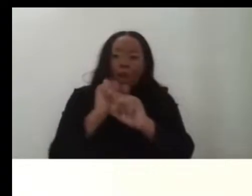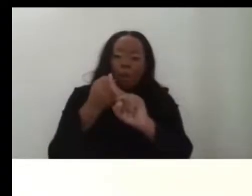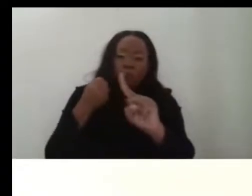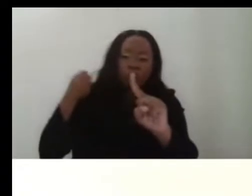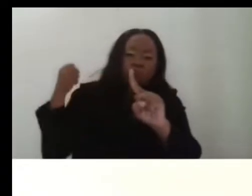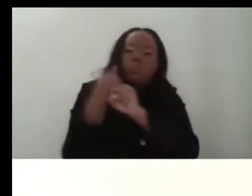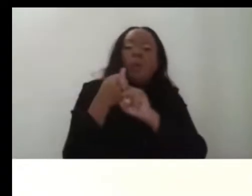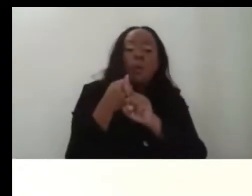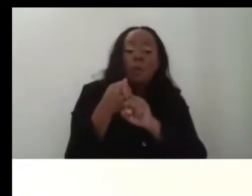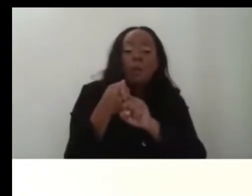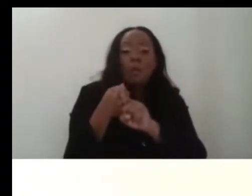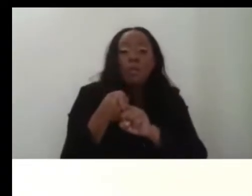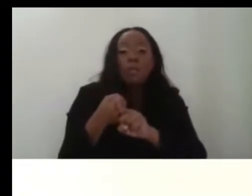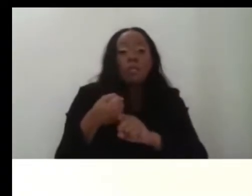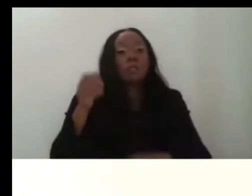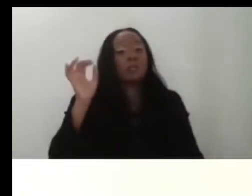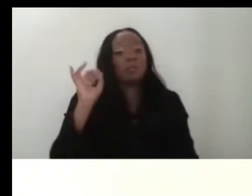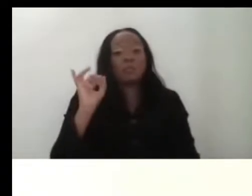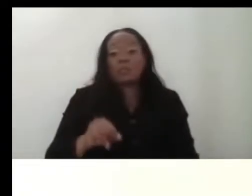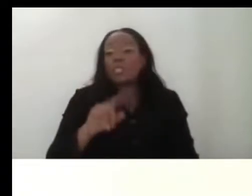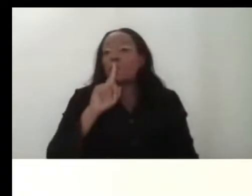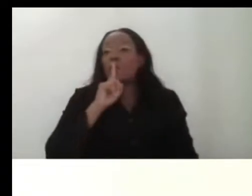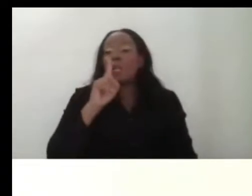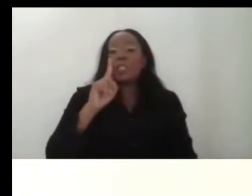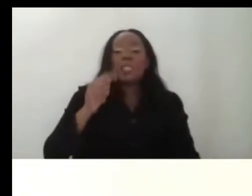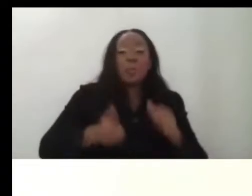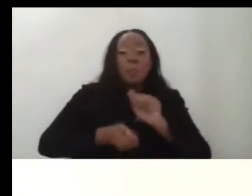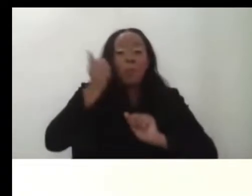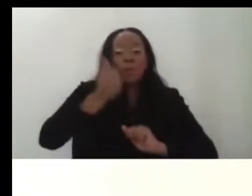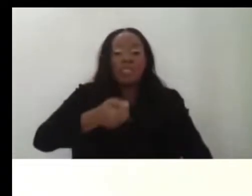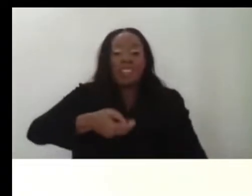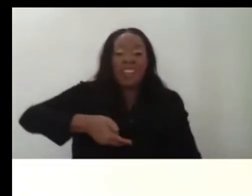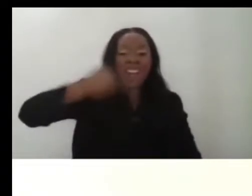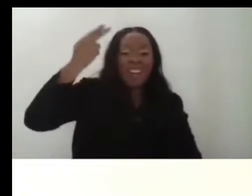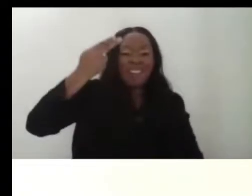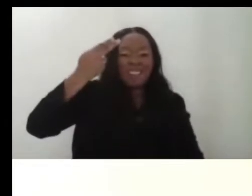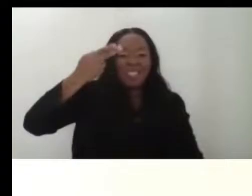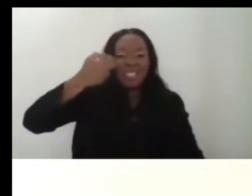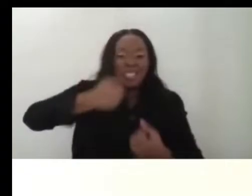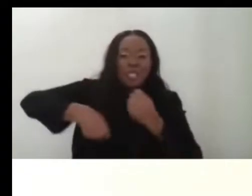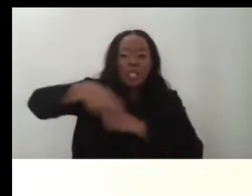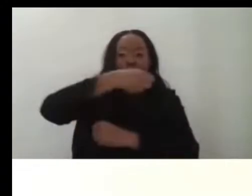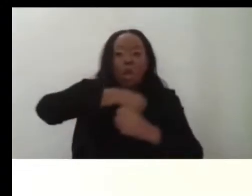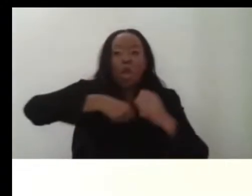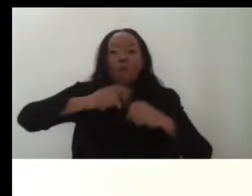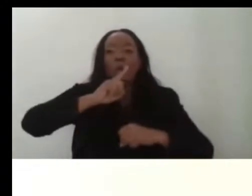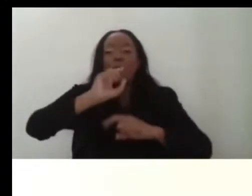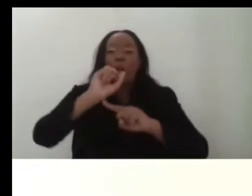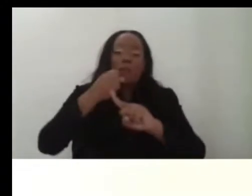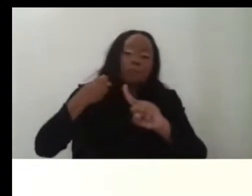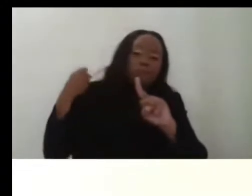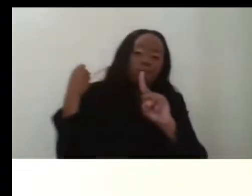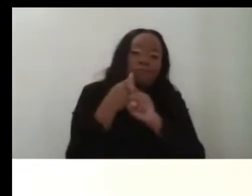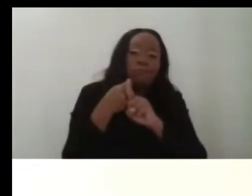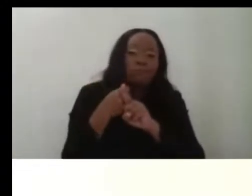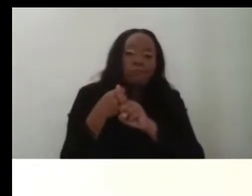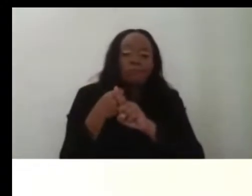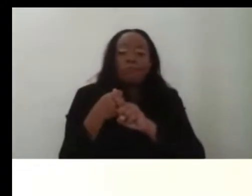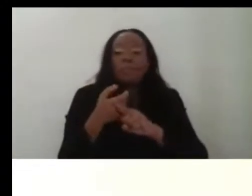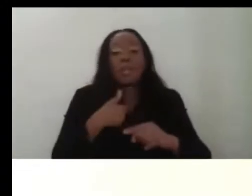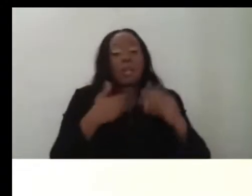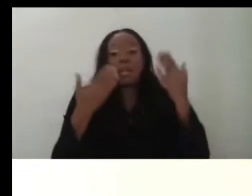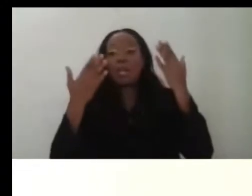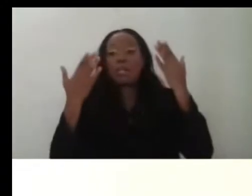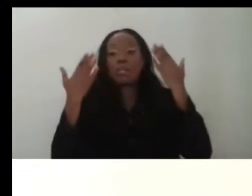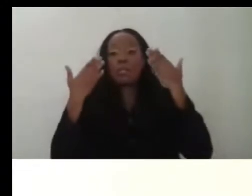This is actually the highest number of rapid intensifying storms during the season on record. And although I don't have it listed here in